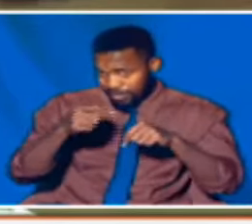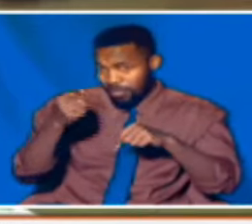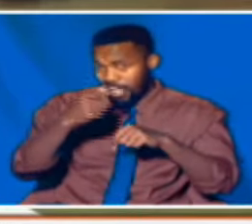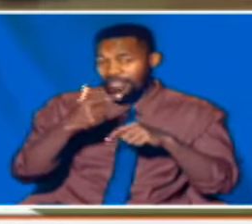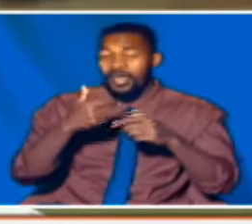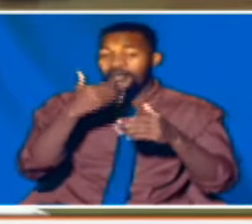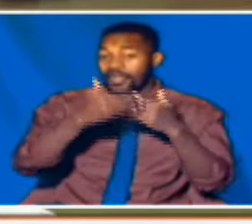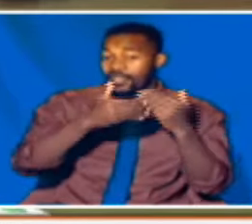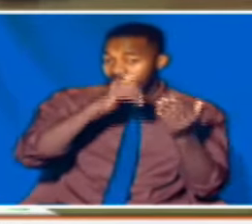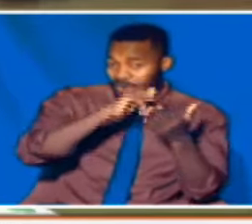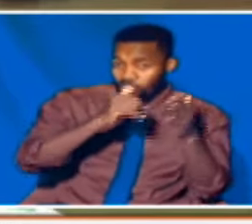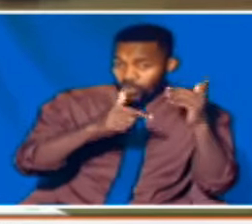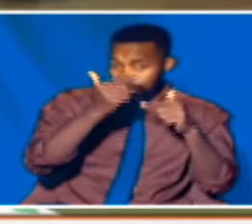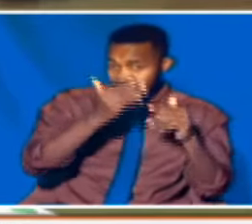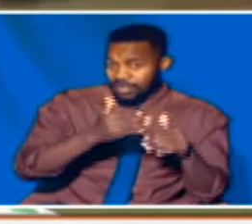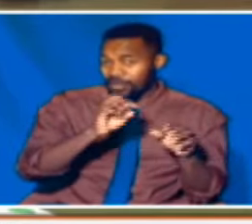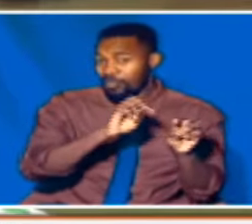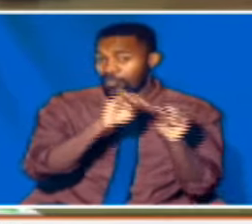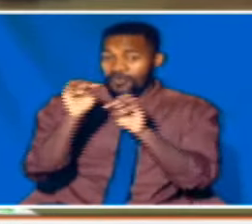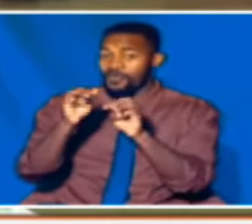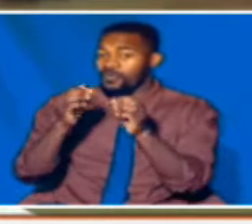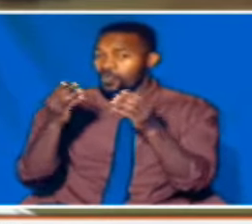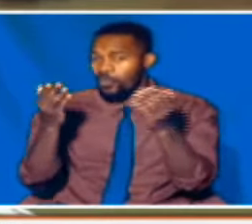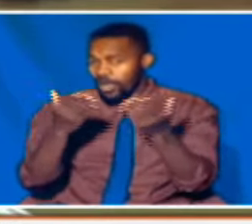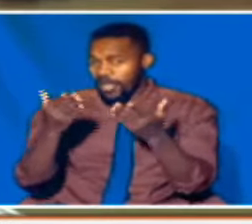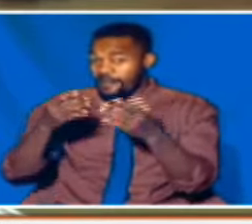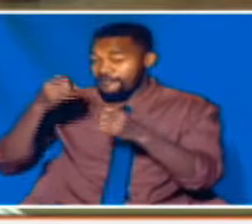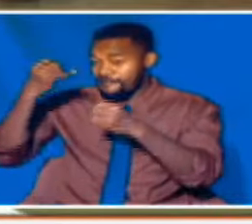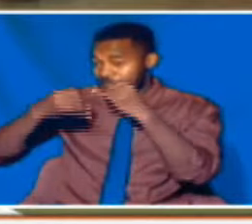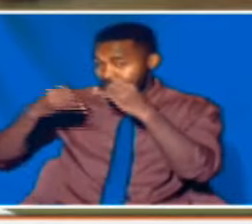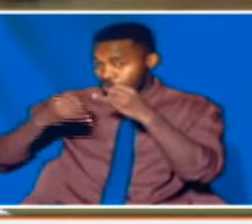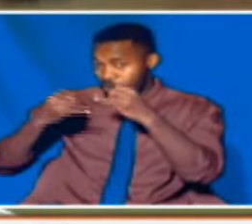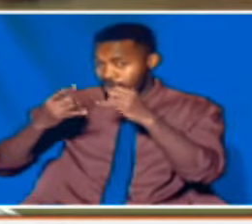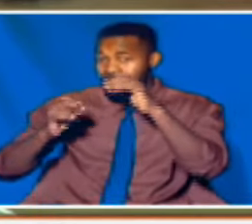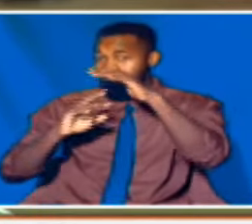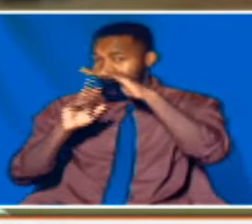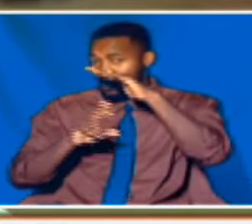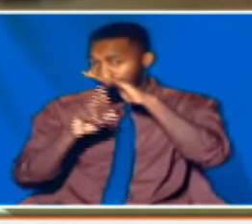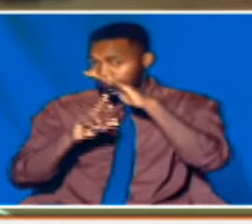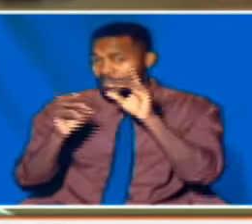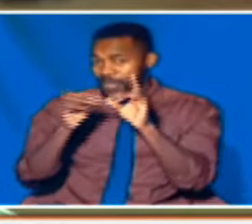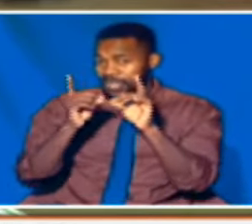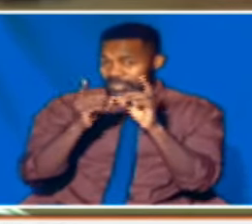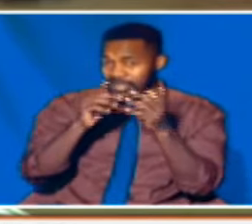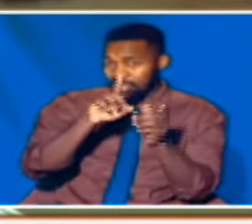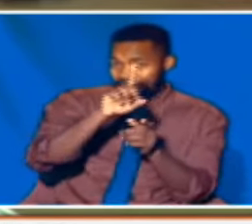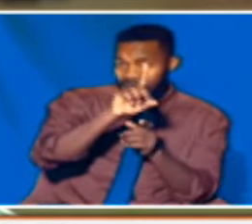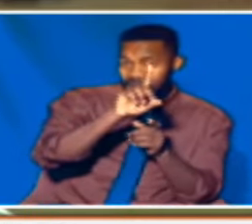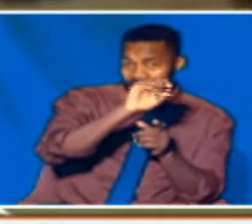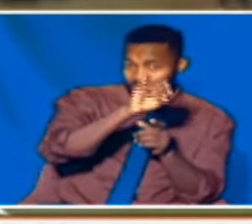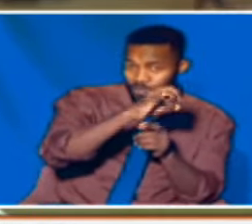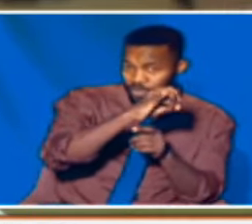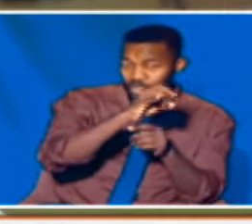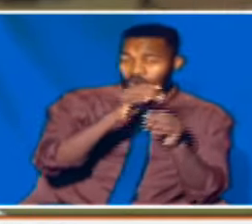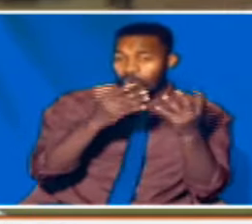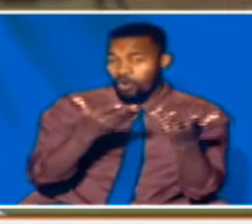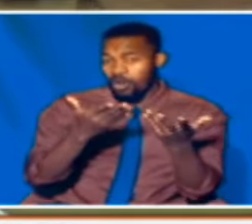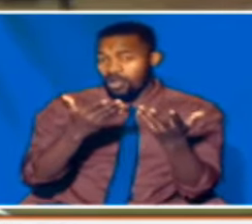tie on aggregate will proceed to the fourth and final round, where they will face either Djibouti or Burundi.